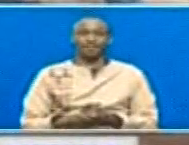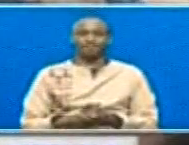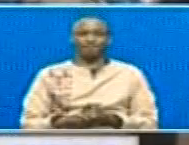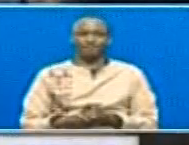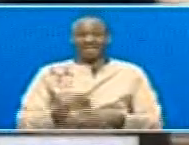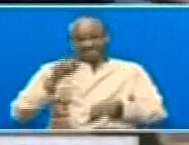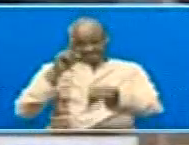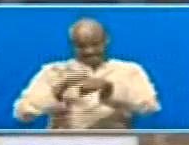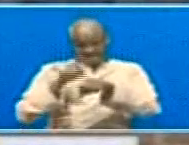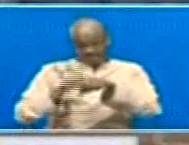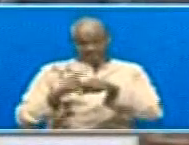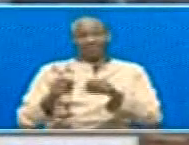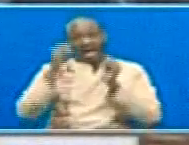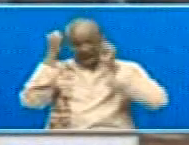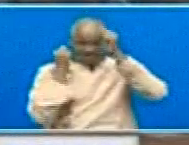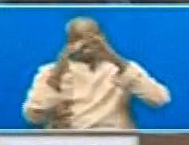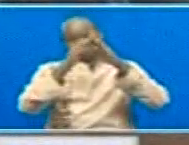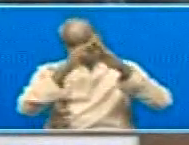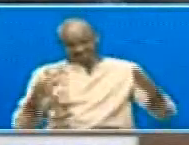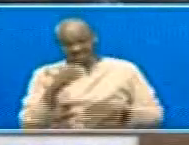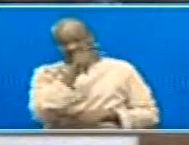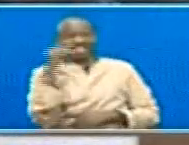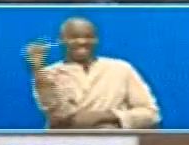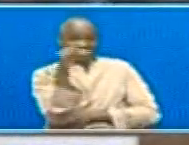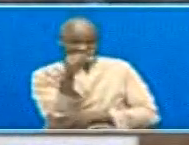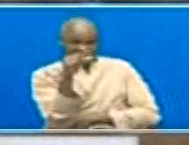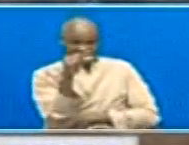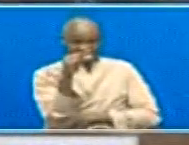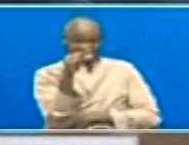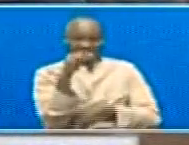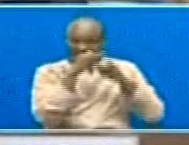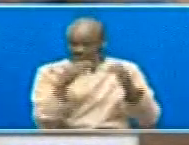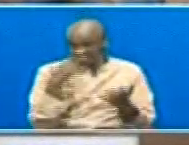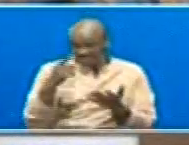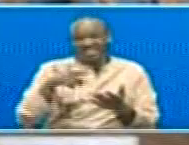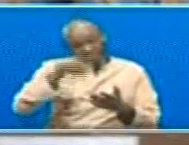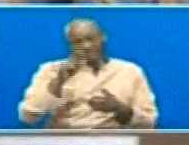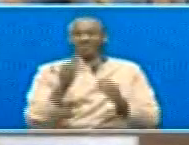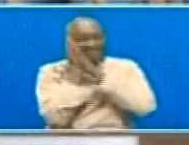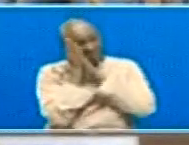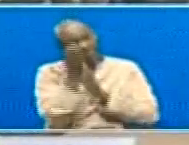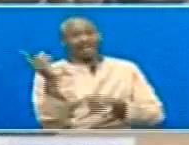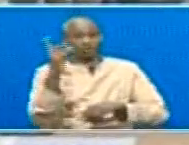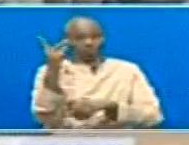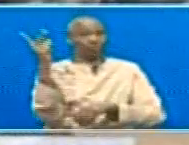At the barracks, students who escaped narrowly from the Garissa University terror attack were given refuge for